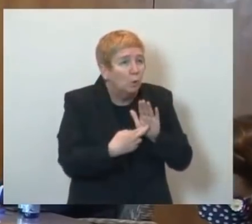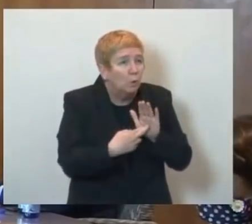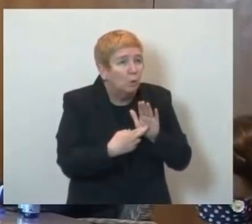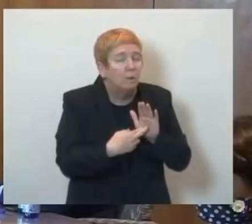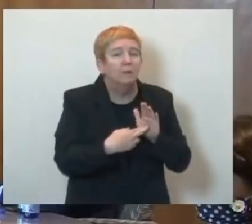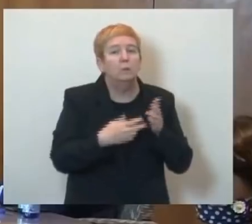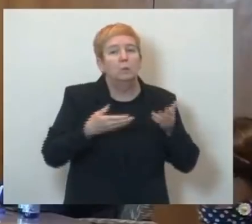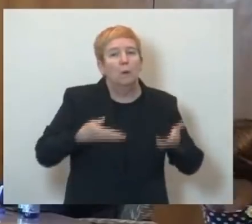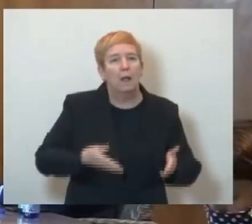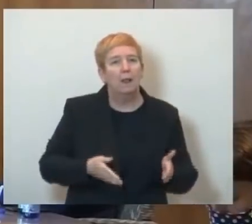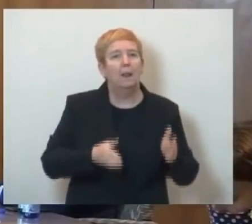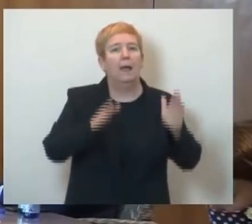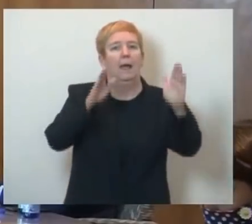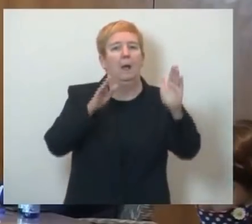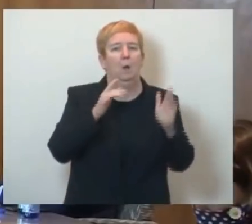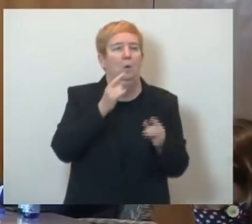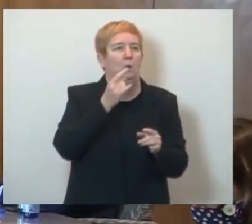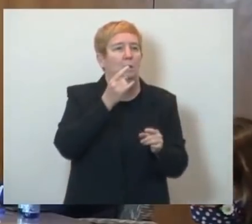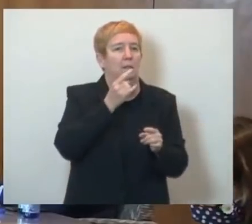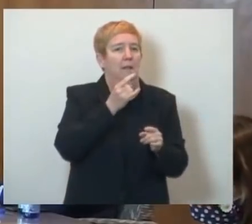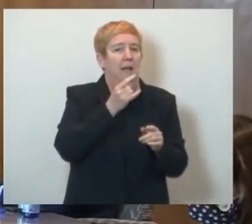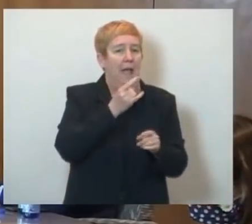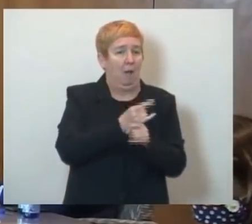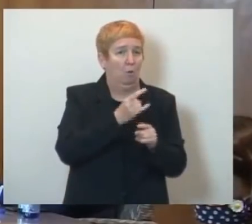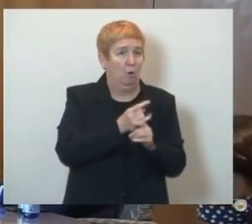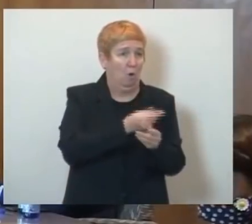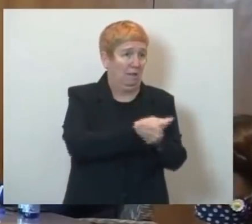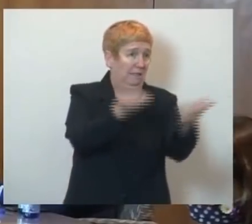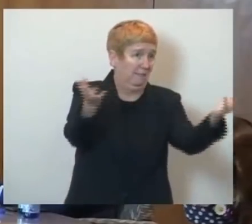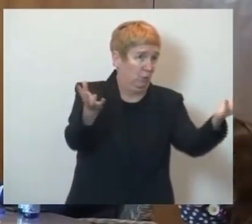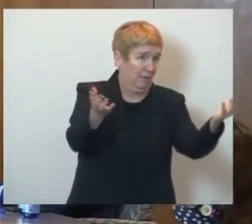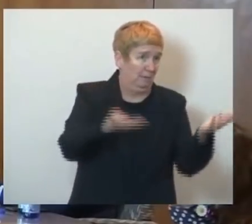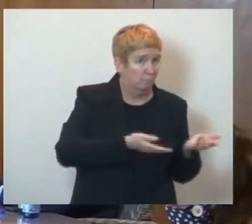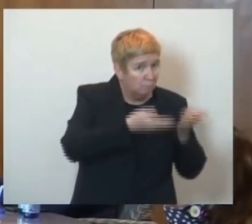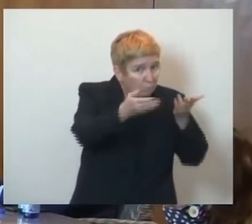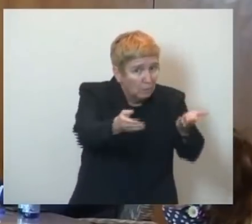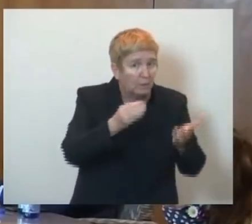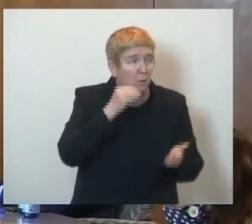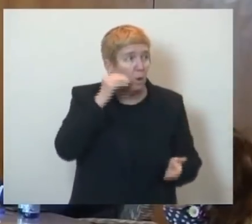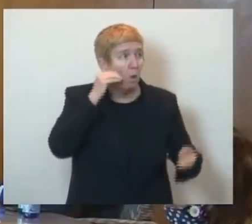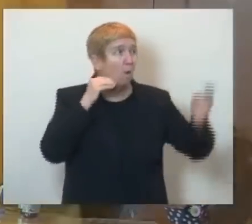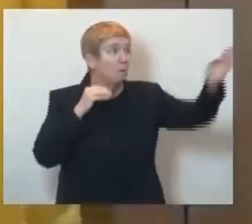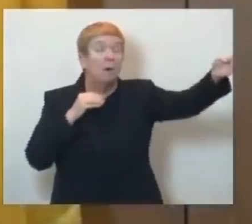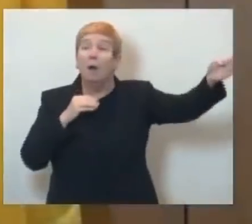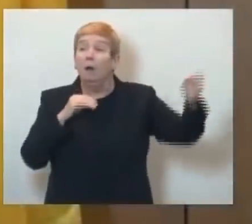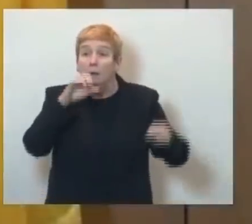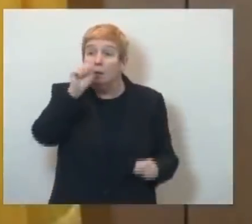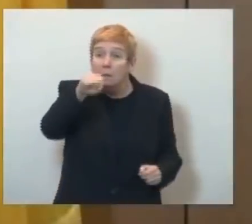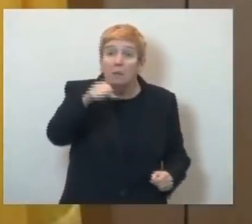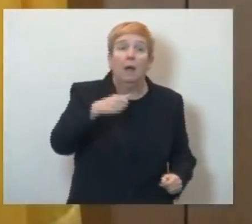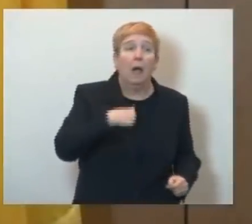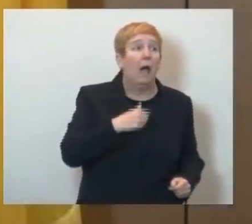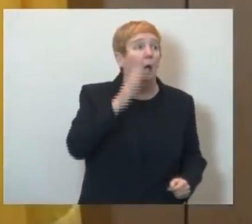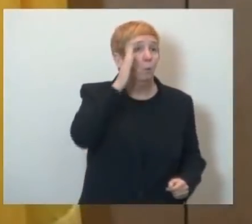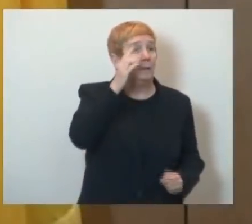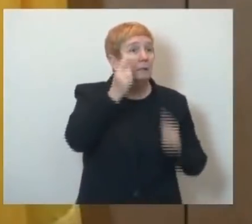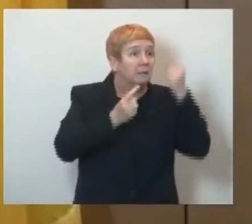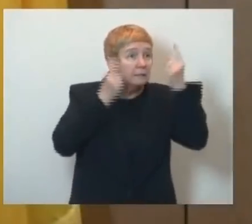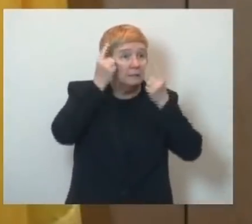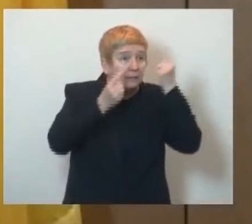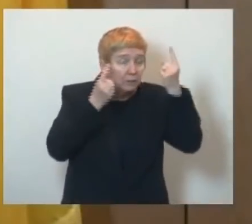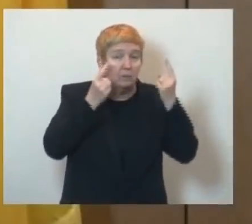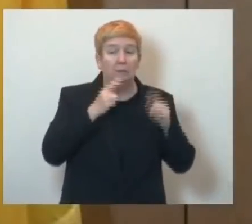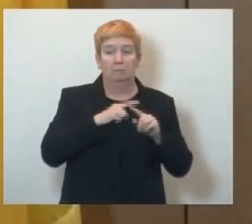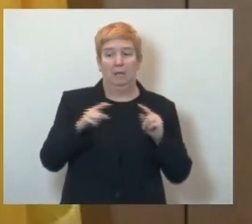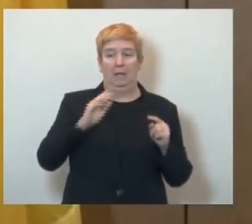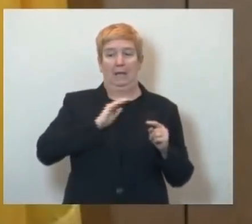allow alcohol delivery, as has been done in some other states. Yeah. Absolutely, I would consider that, but our legal